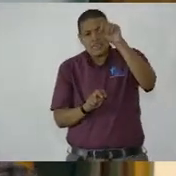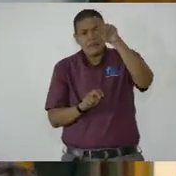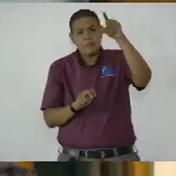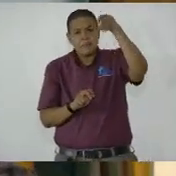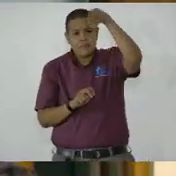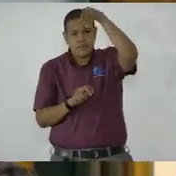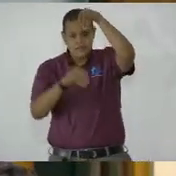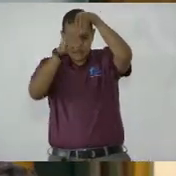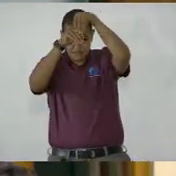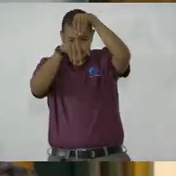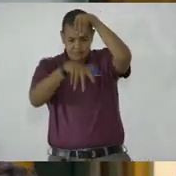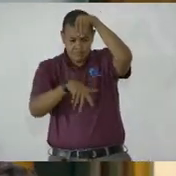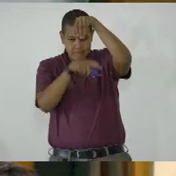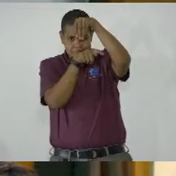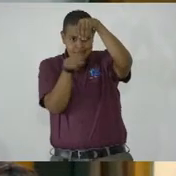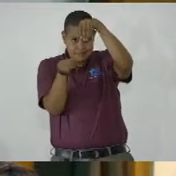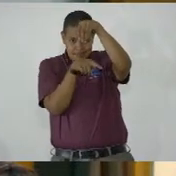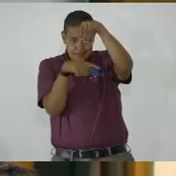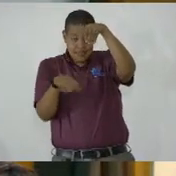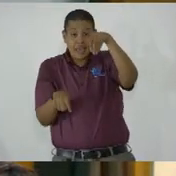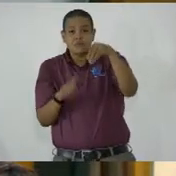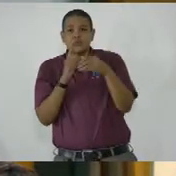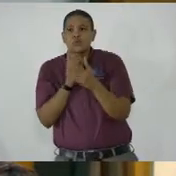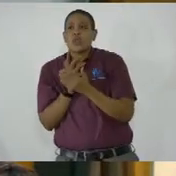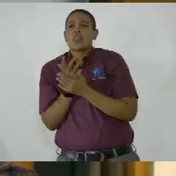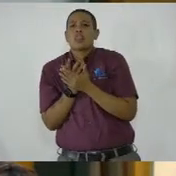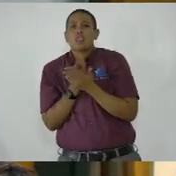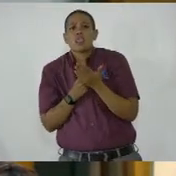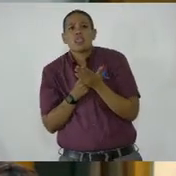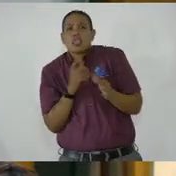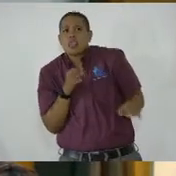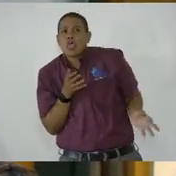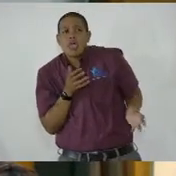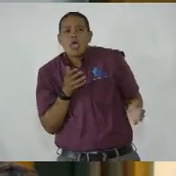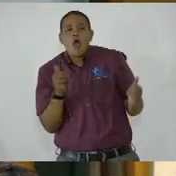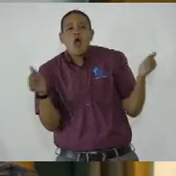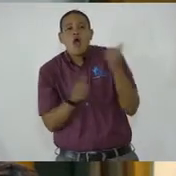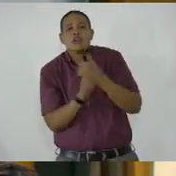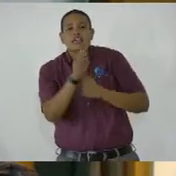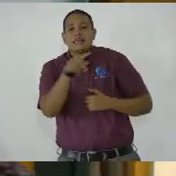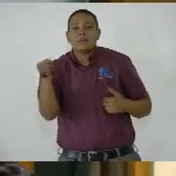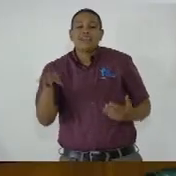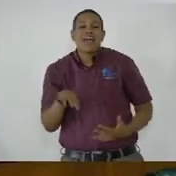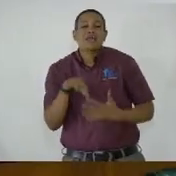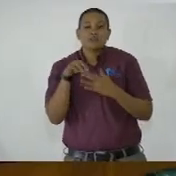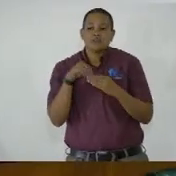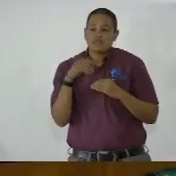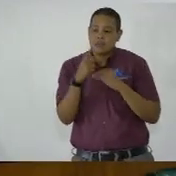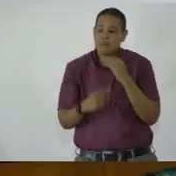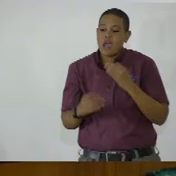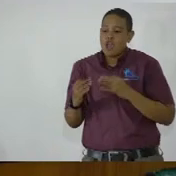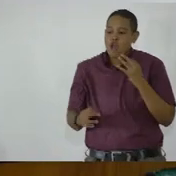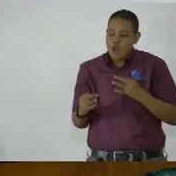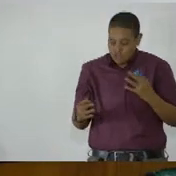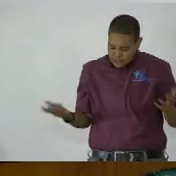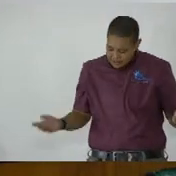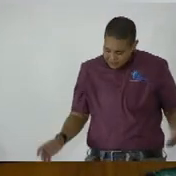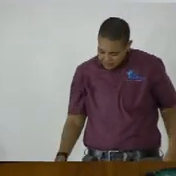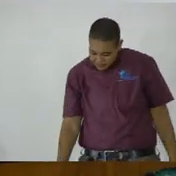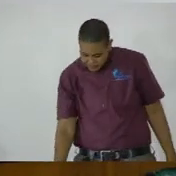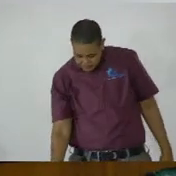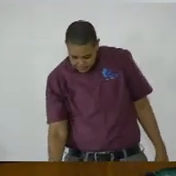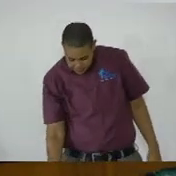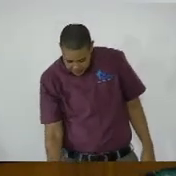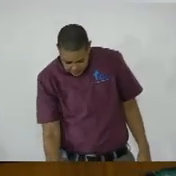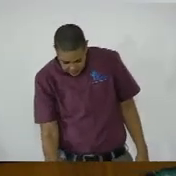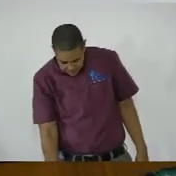plea bargaining will then come under the DPP, even in the parish courts. We're getting, you know,